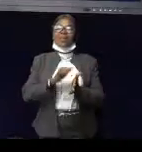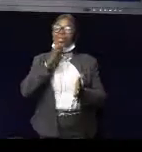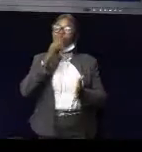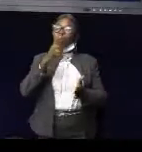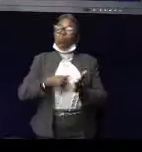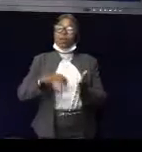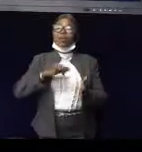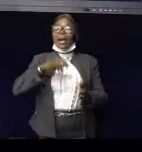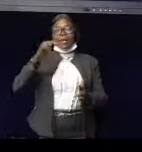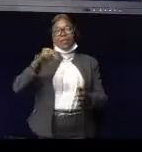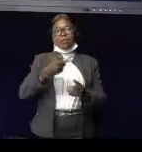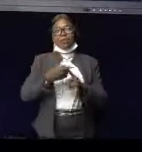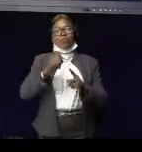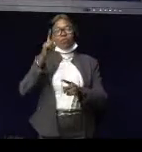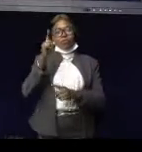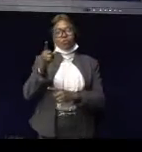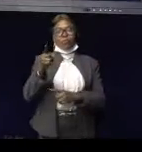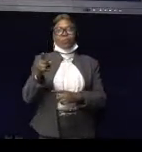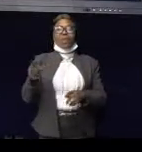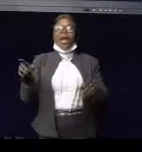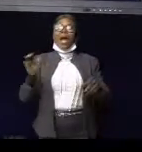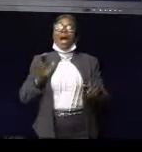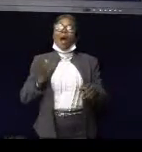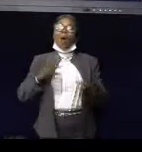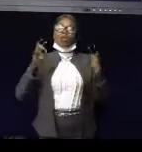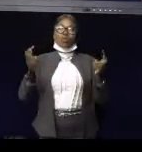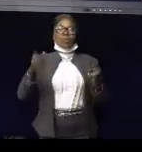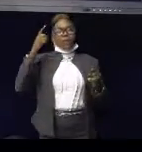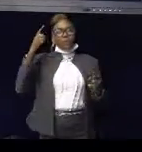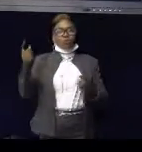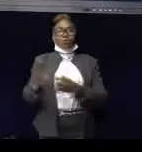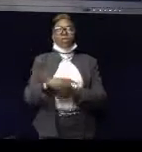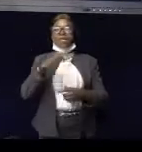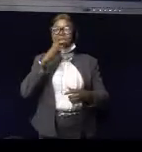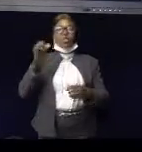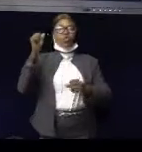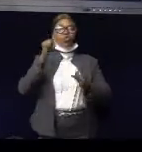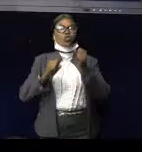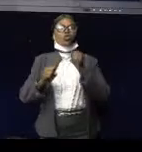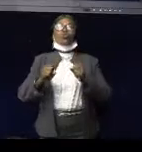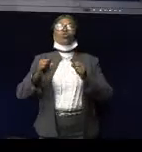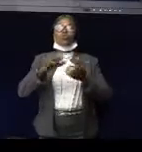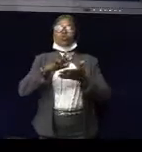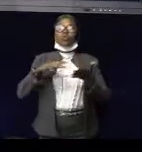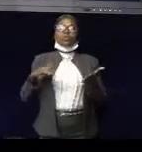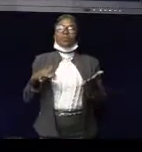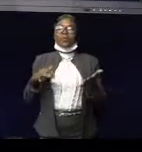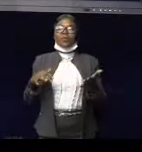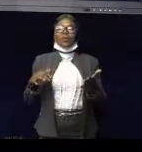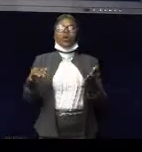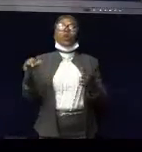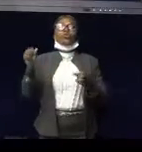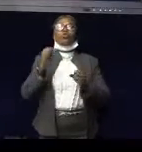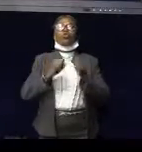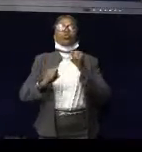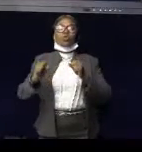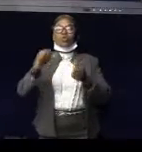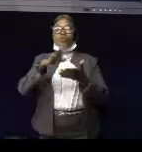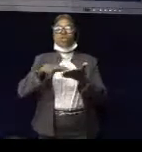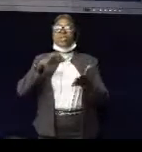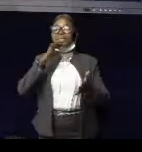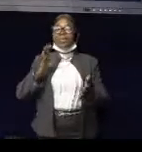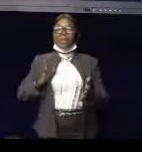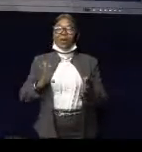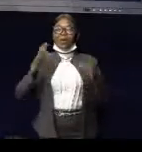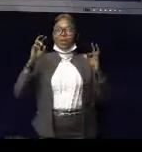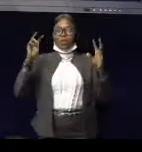100% attention is what I need from you. Our subject for today is social studies. Social studies is a